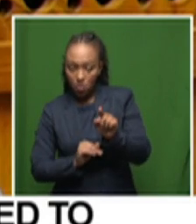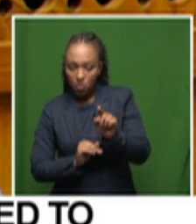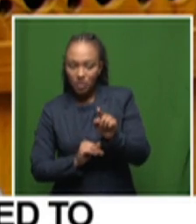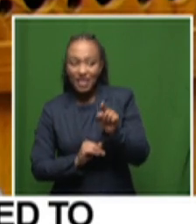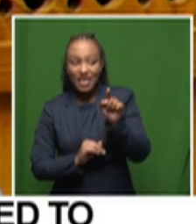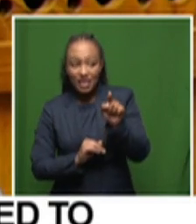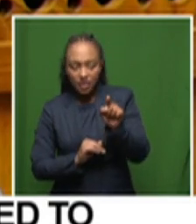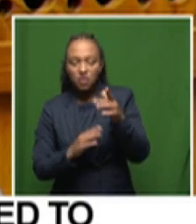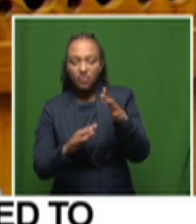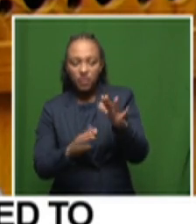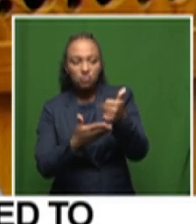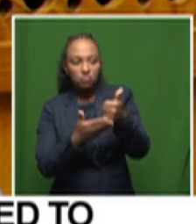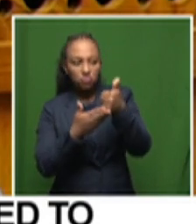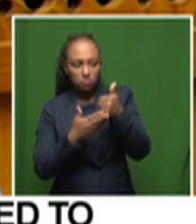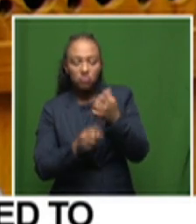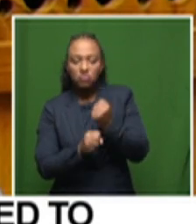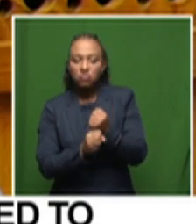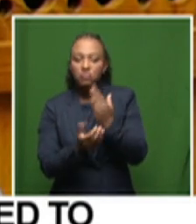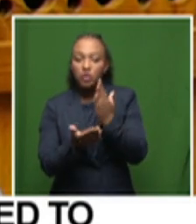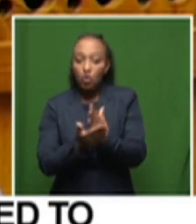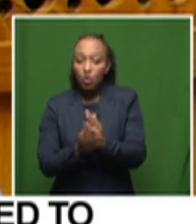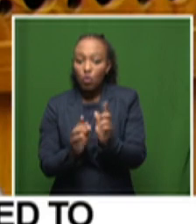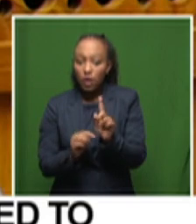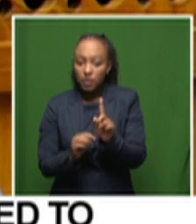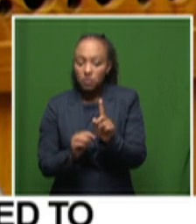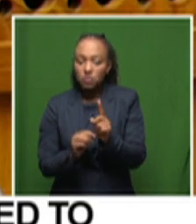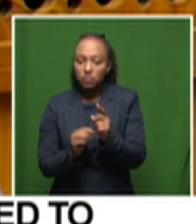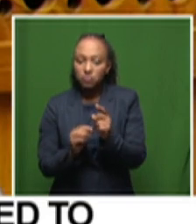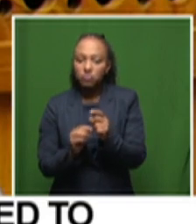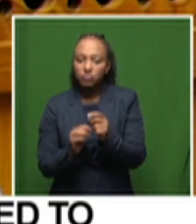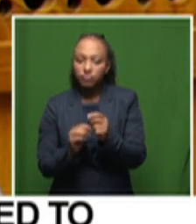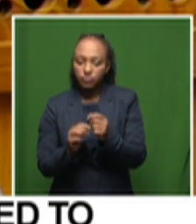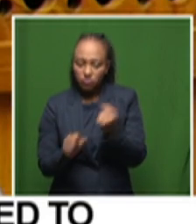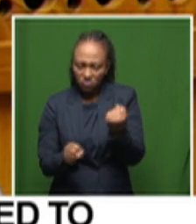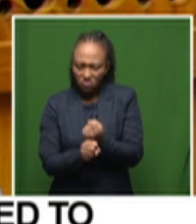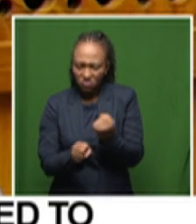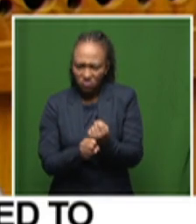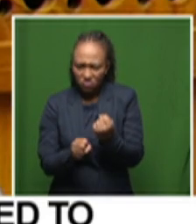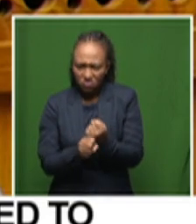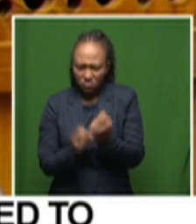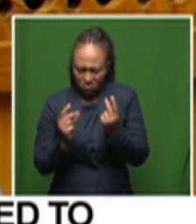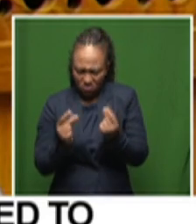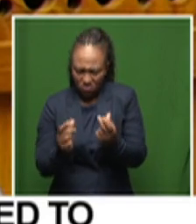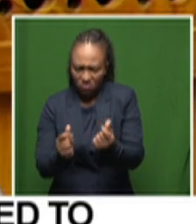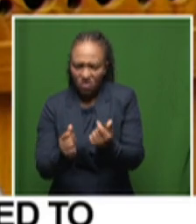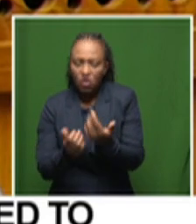has ensured that we accelerate the growth potential of the economy.